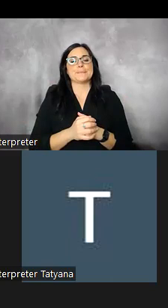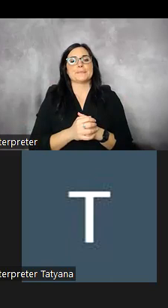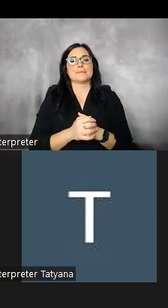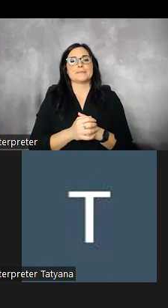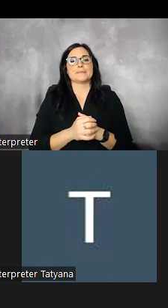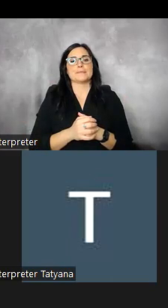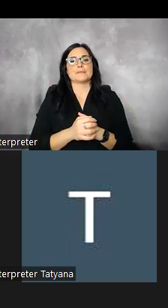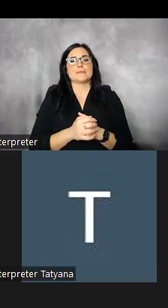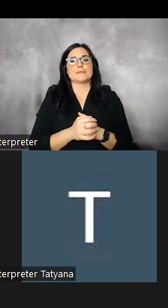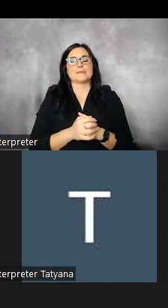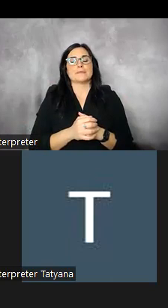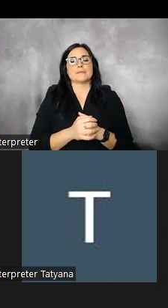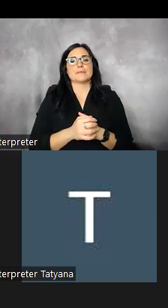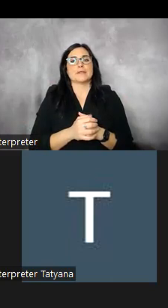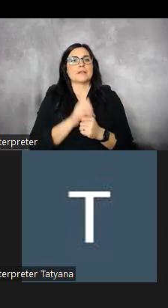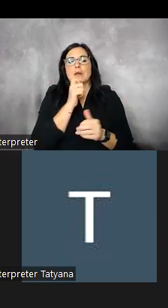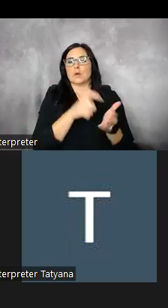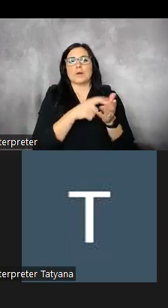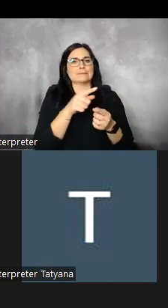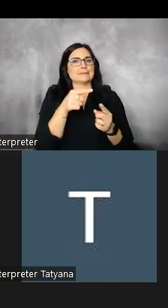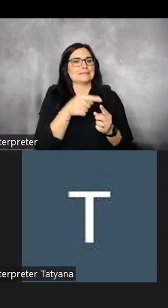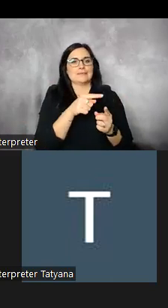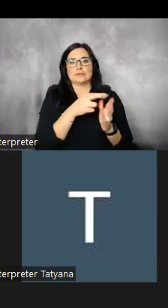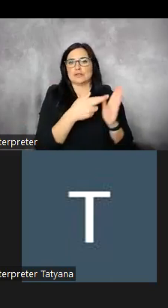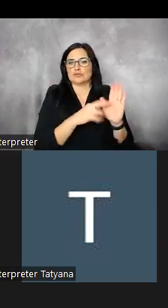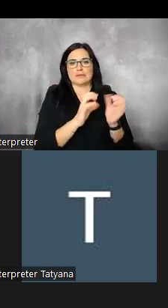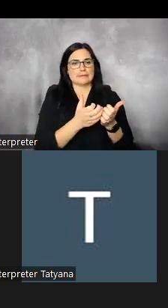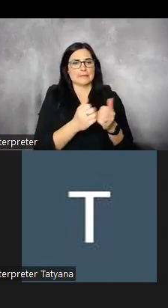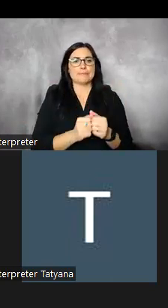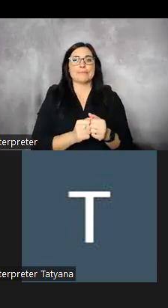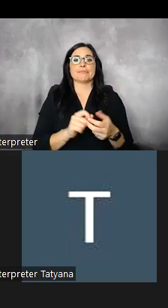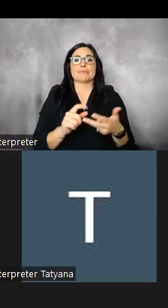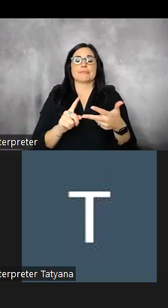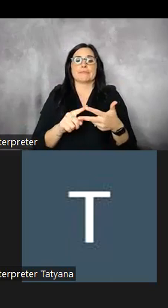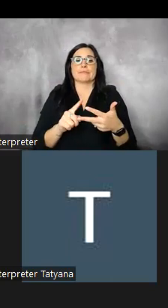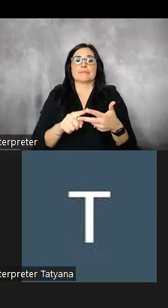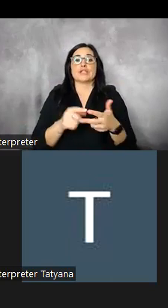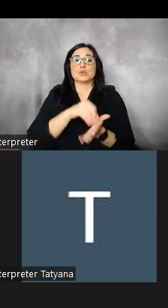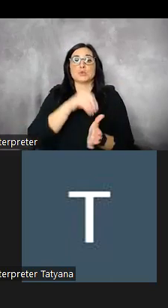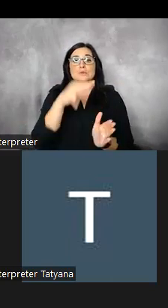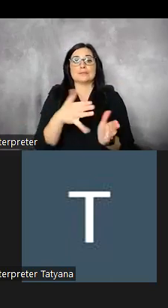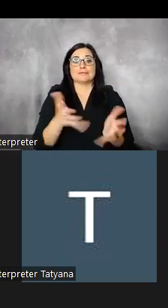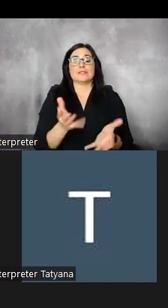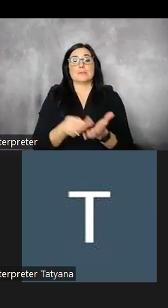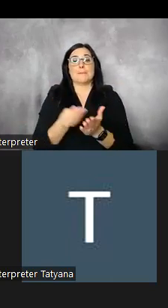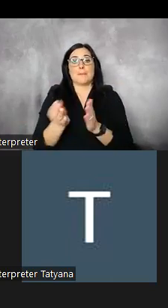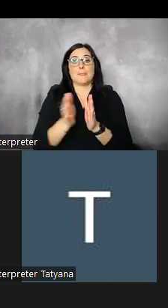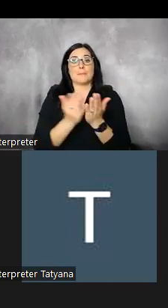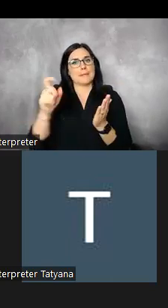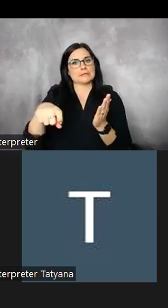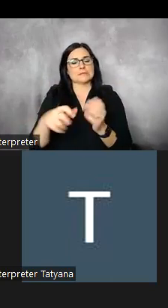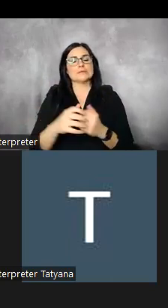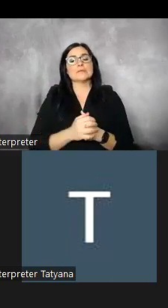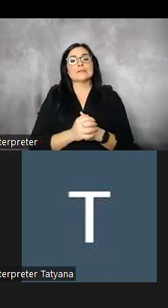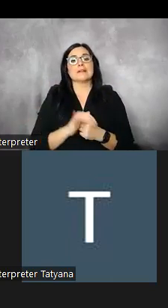registered specific classes are. Second one, students must have purchased the book. This is a very